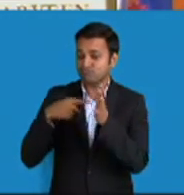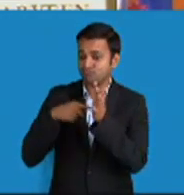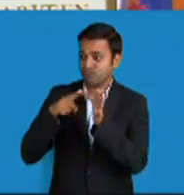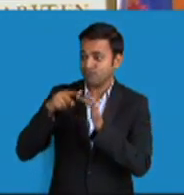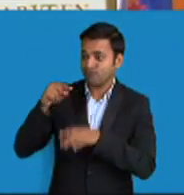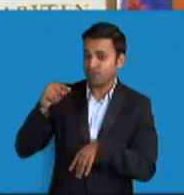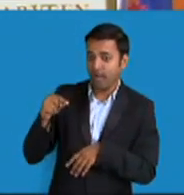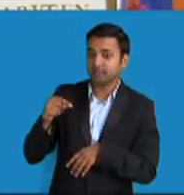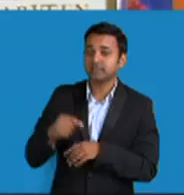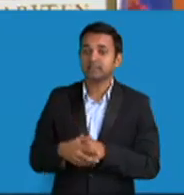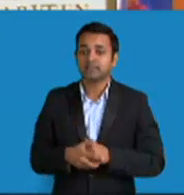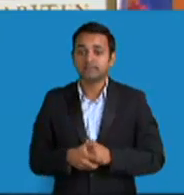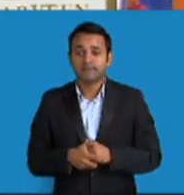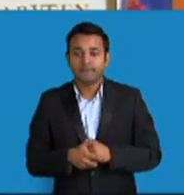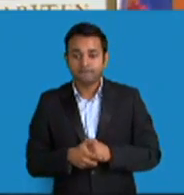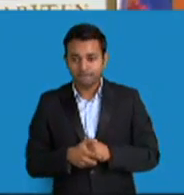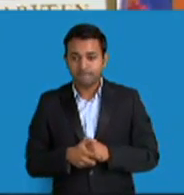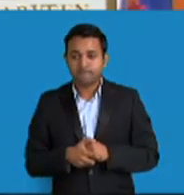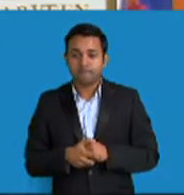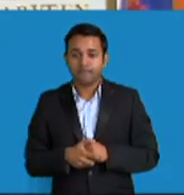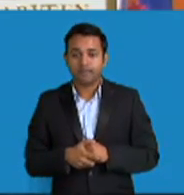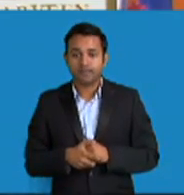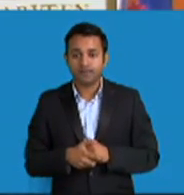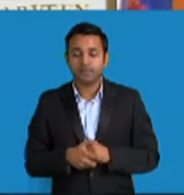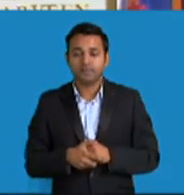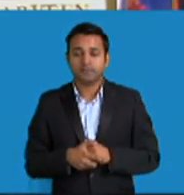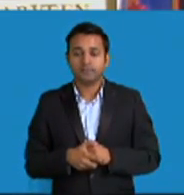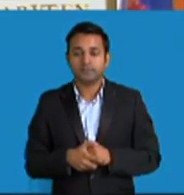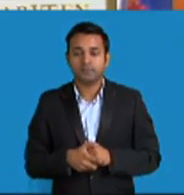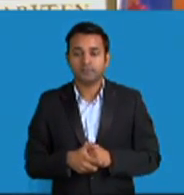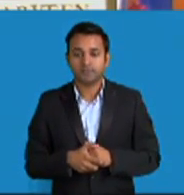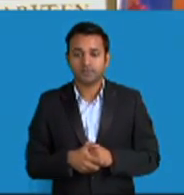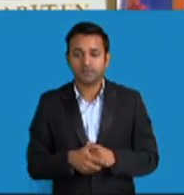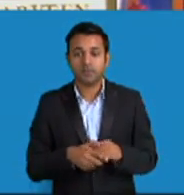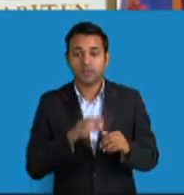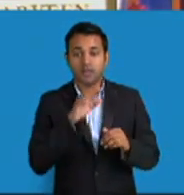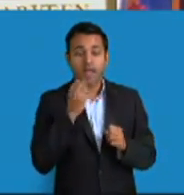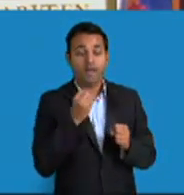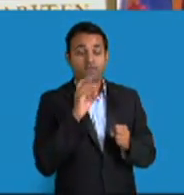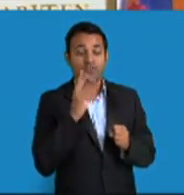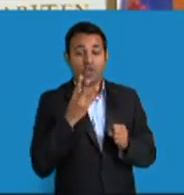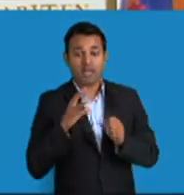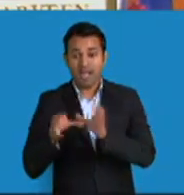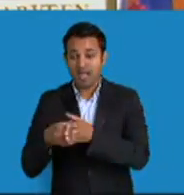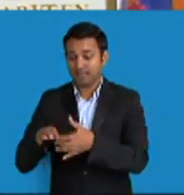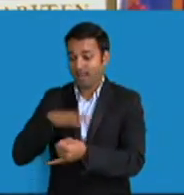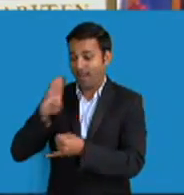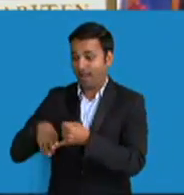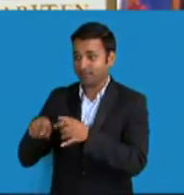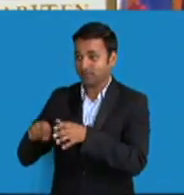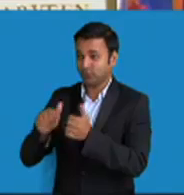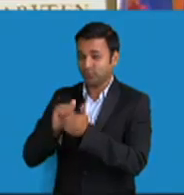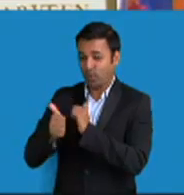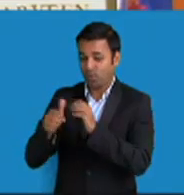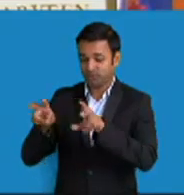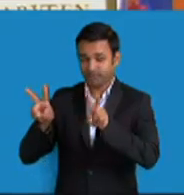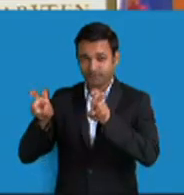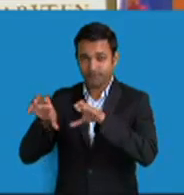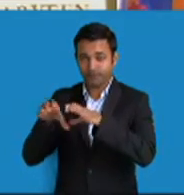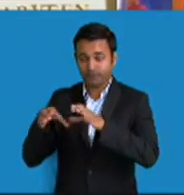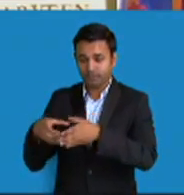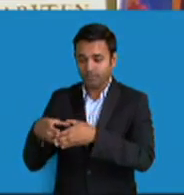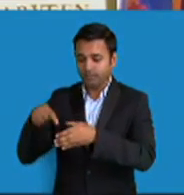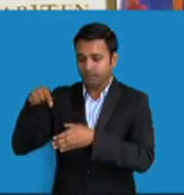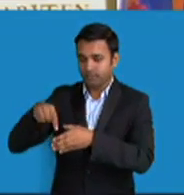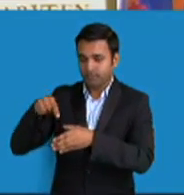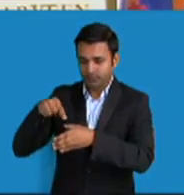then we had the third category, excellence in school, sporting activities. Madam Speaker, as you know, we are placing a lot of